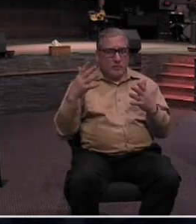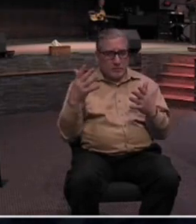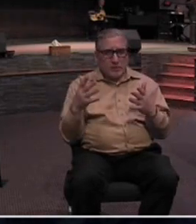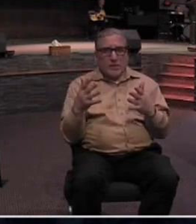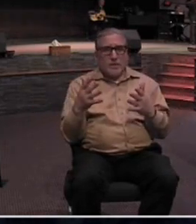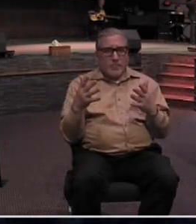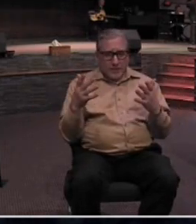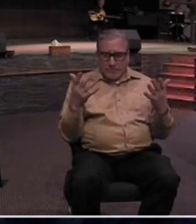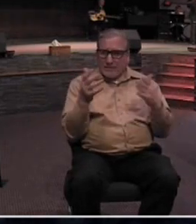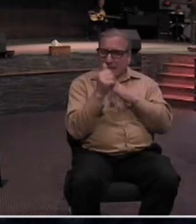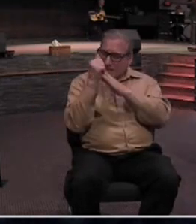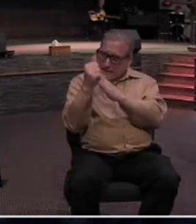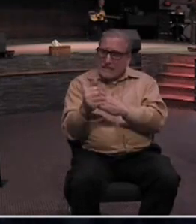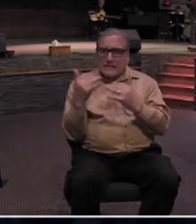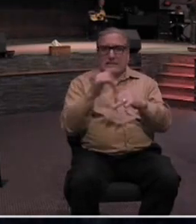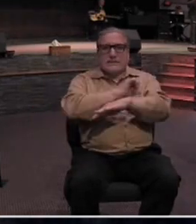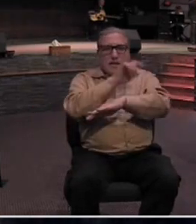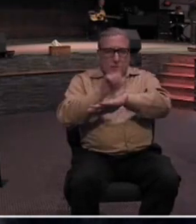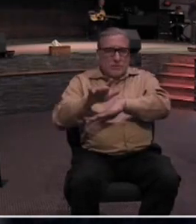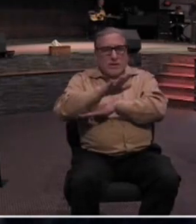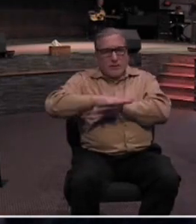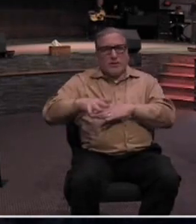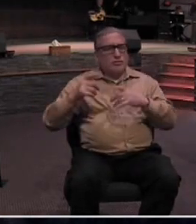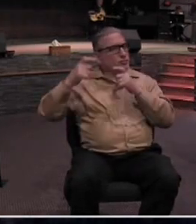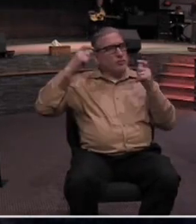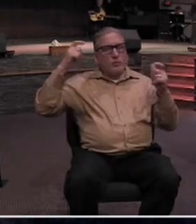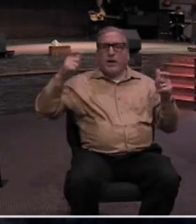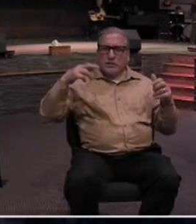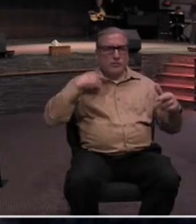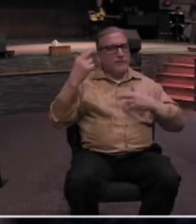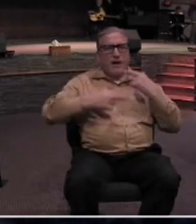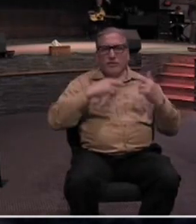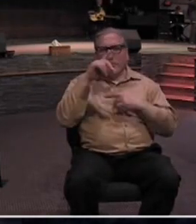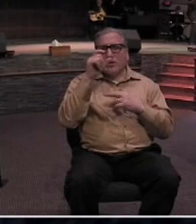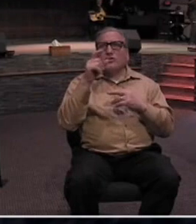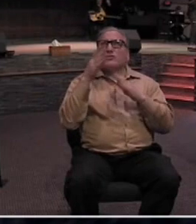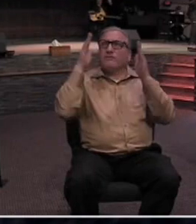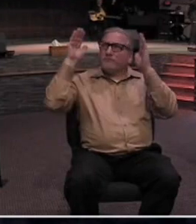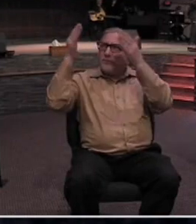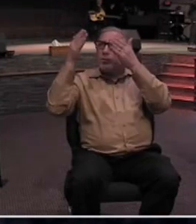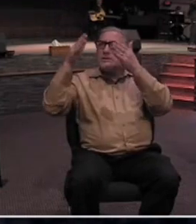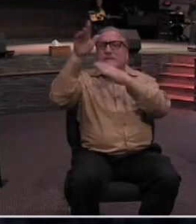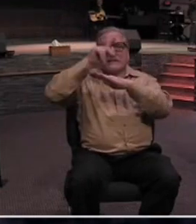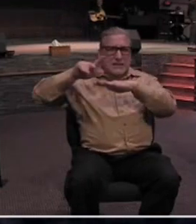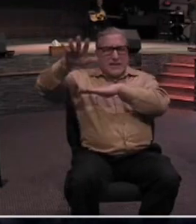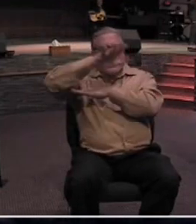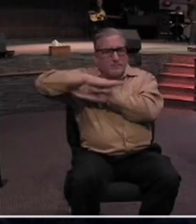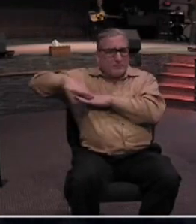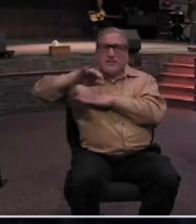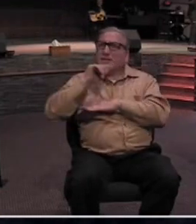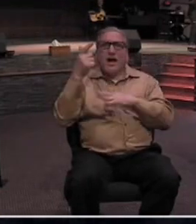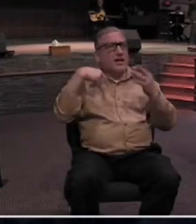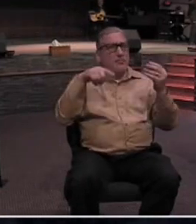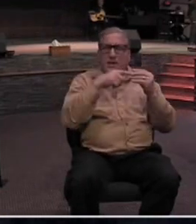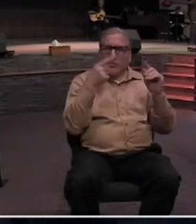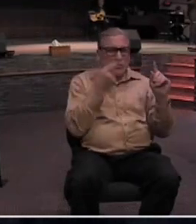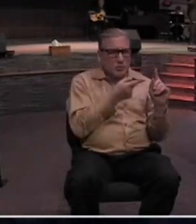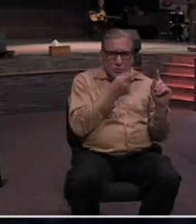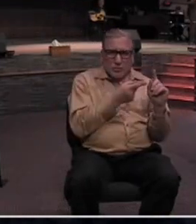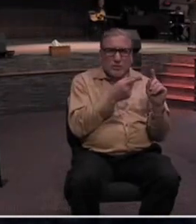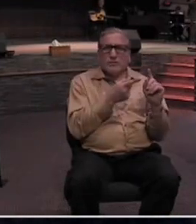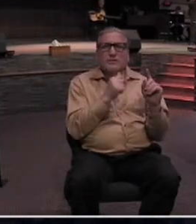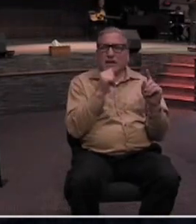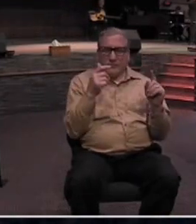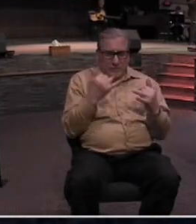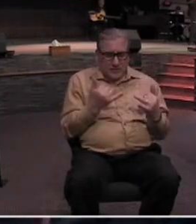area into one of the greatest revivals because you're kingdom-minded. Amen. It's not about you. You're not just in it for you. Amen.